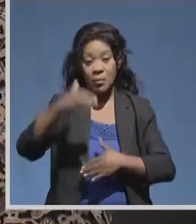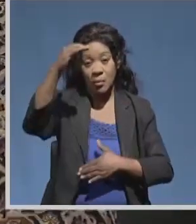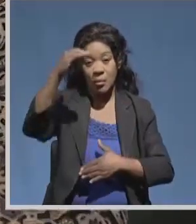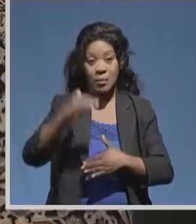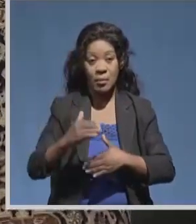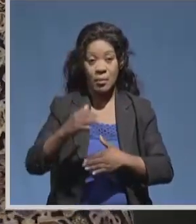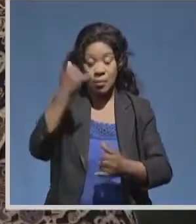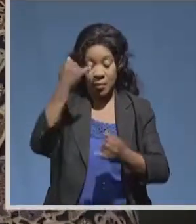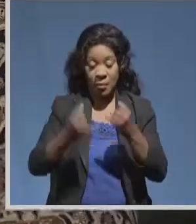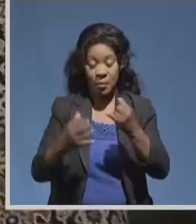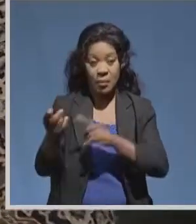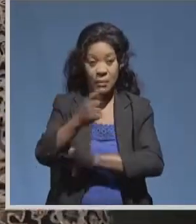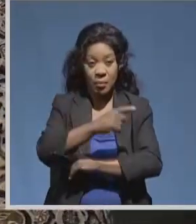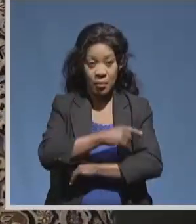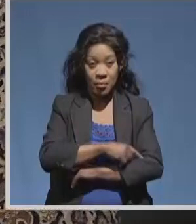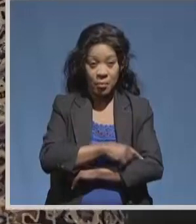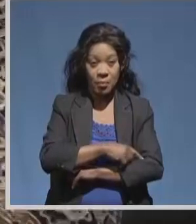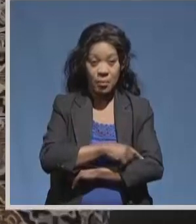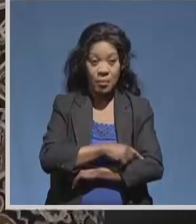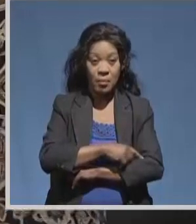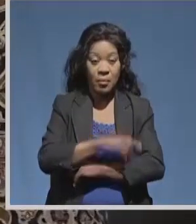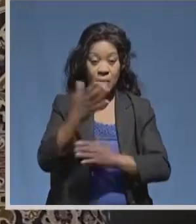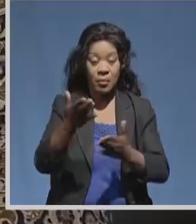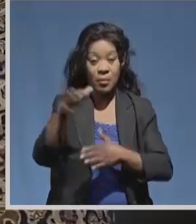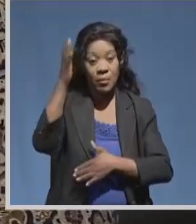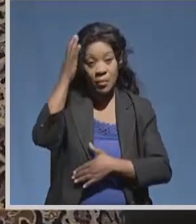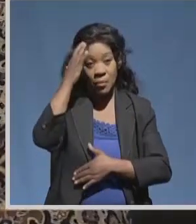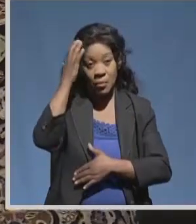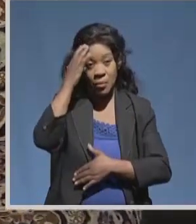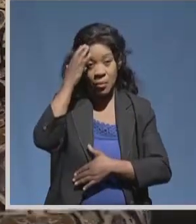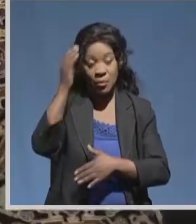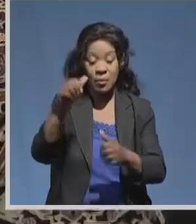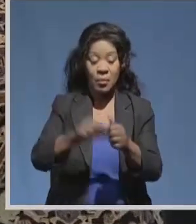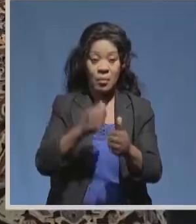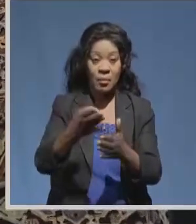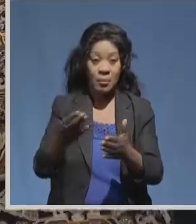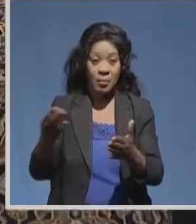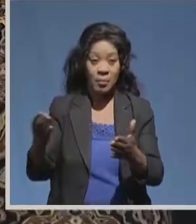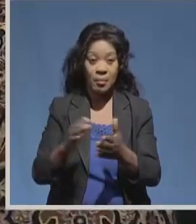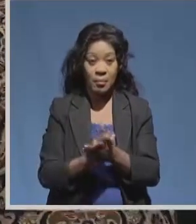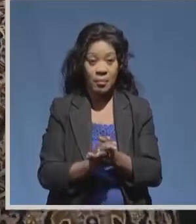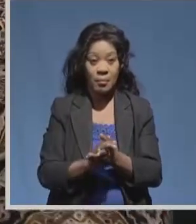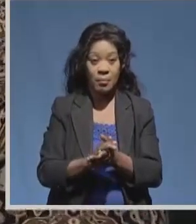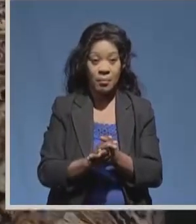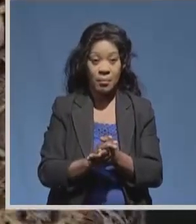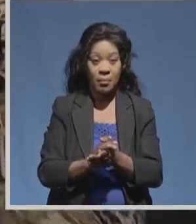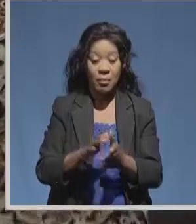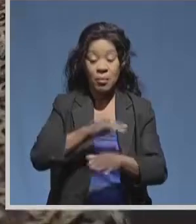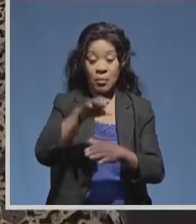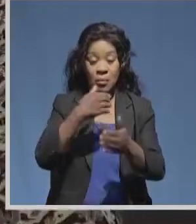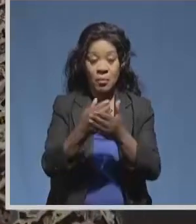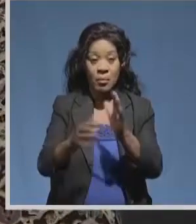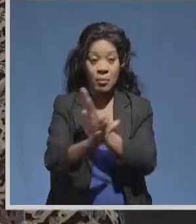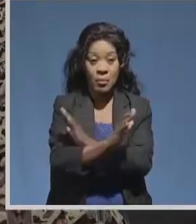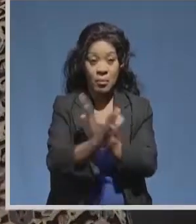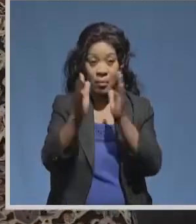of the day, this is a health, an economic, and a social problem. And to be honest, Zambians, we have to try and find a way to live